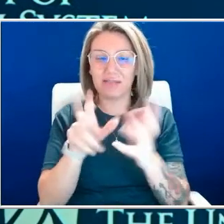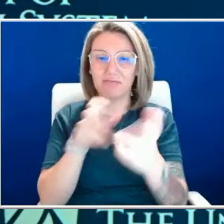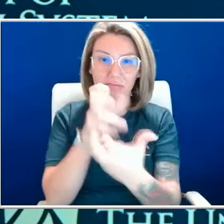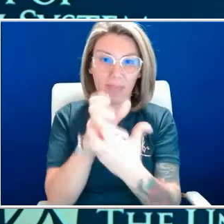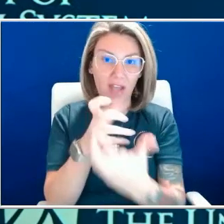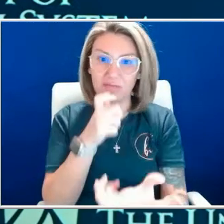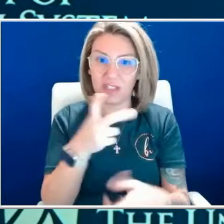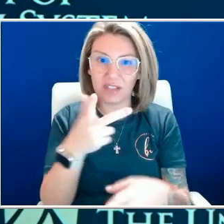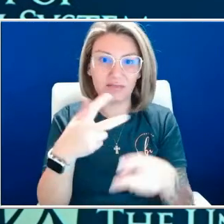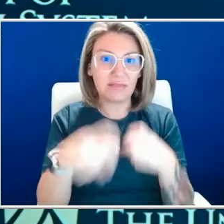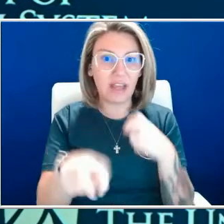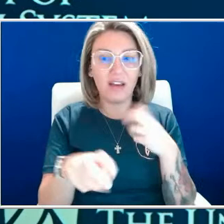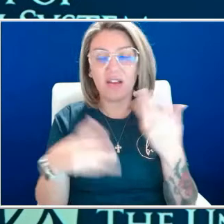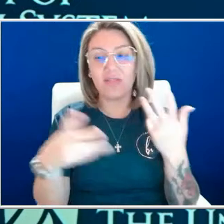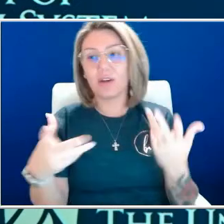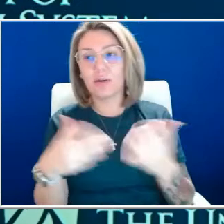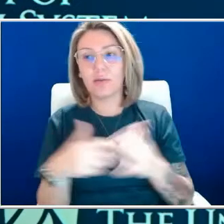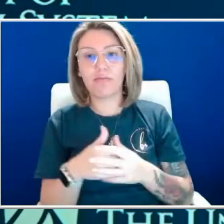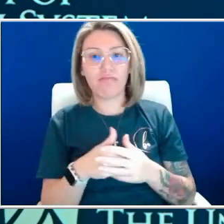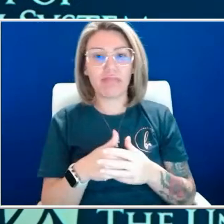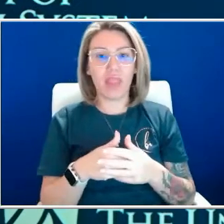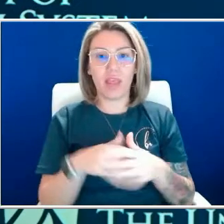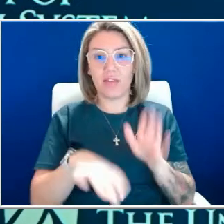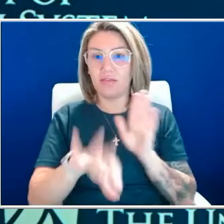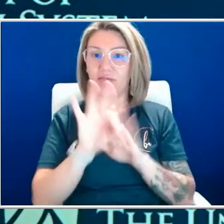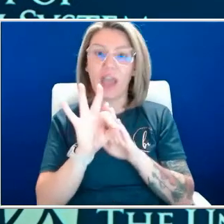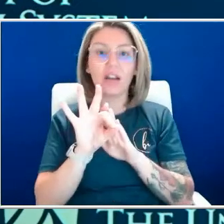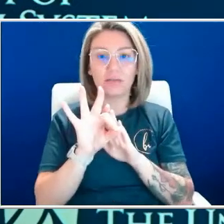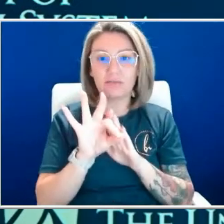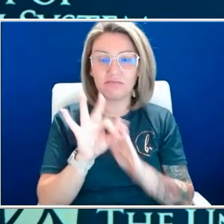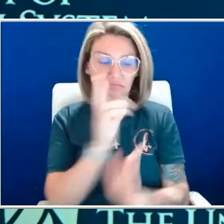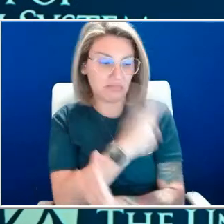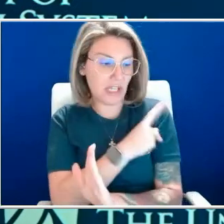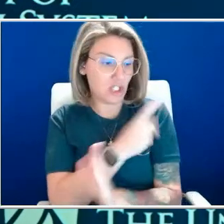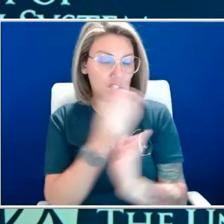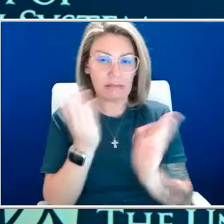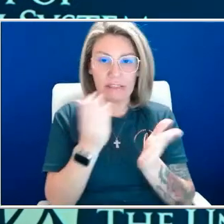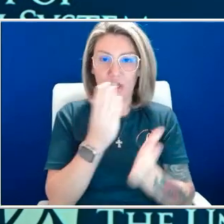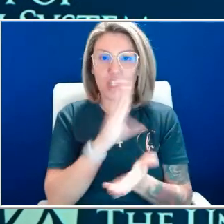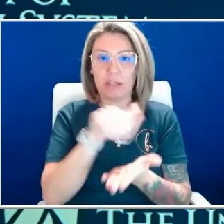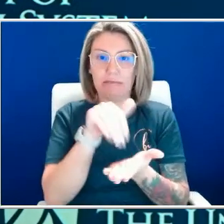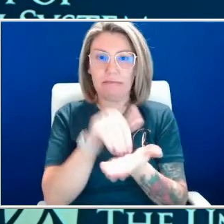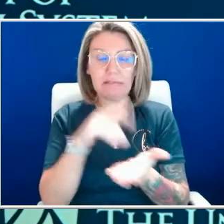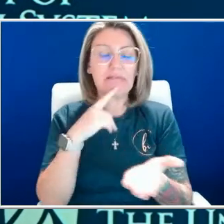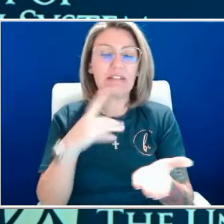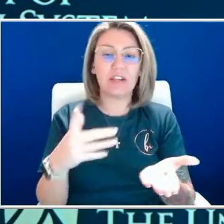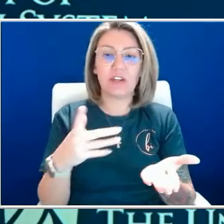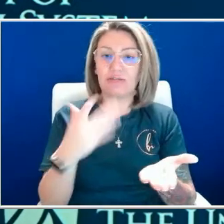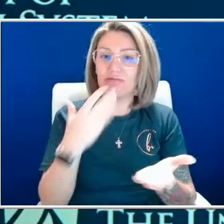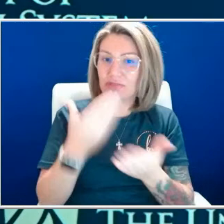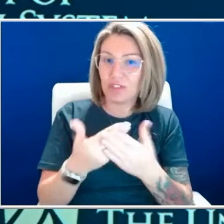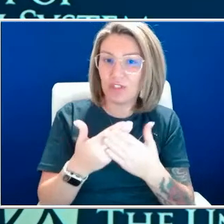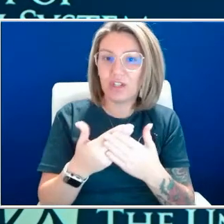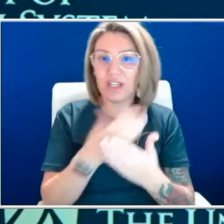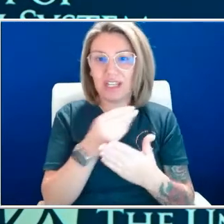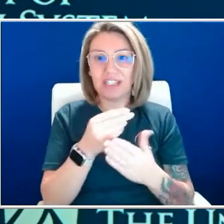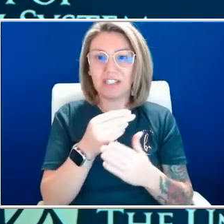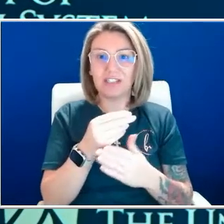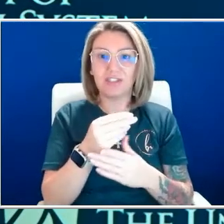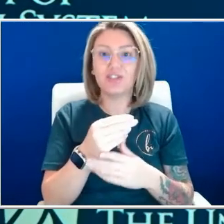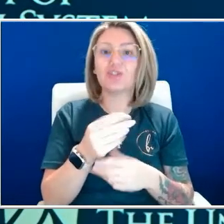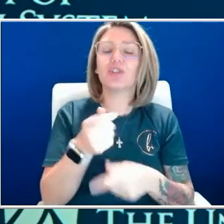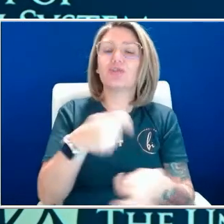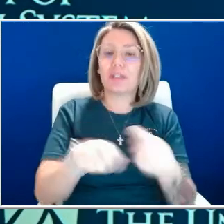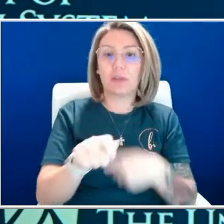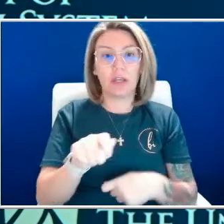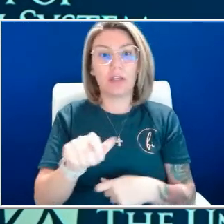found patients at our center that our wait times are, very good. We can get our patients transplanted. 27 hours, I would say, is not